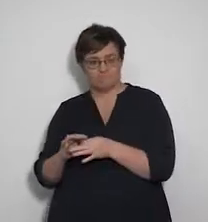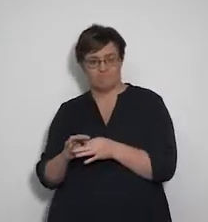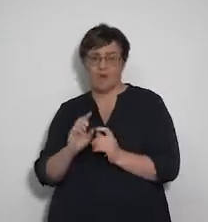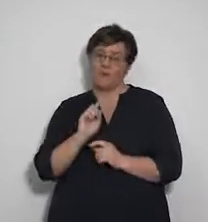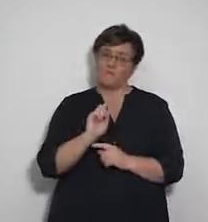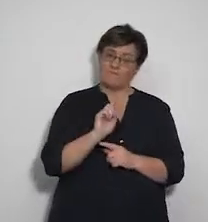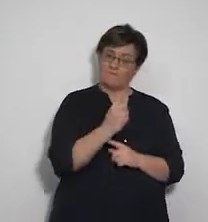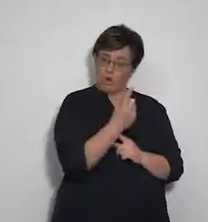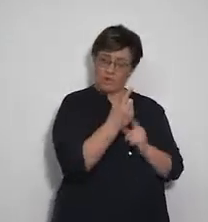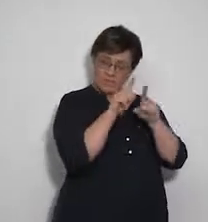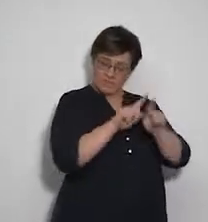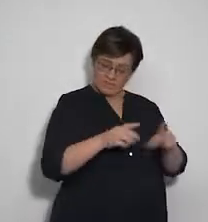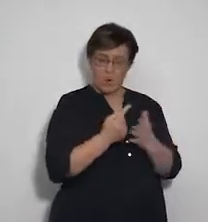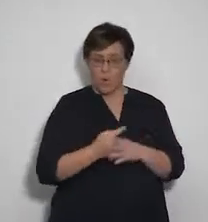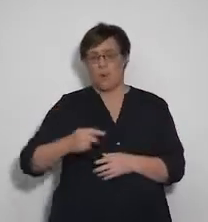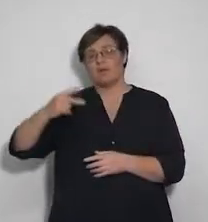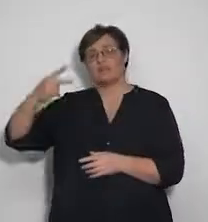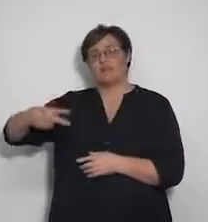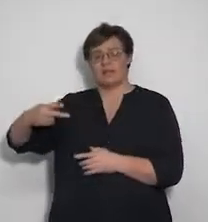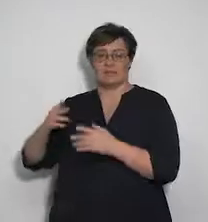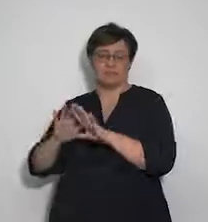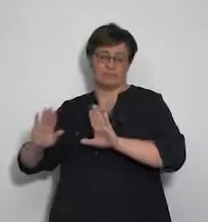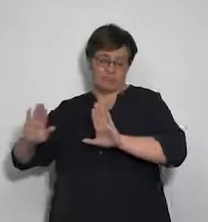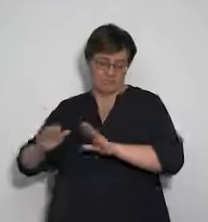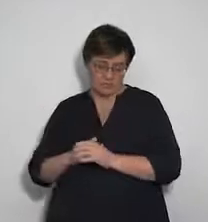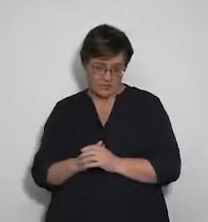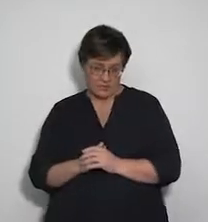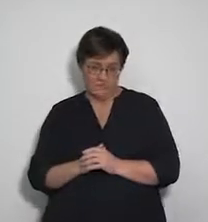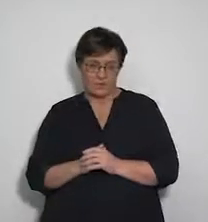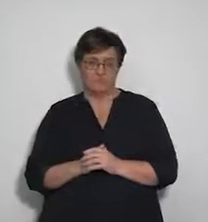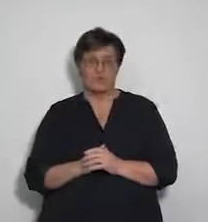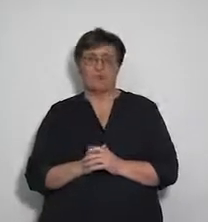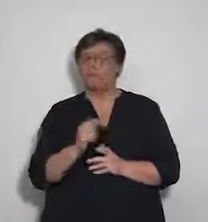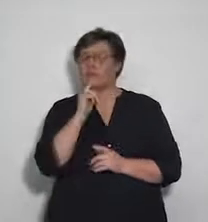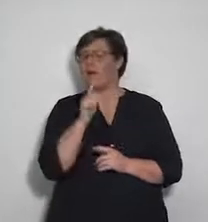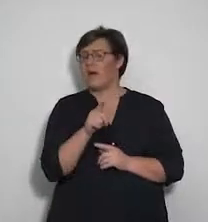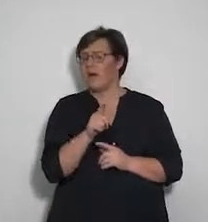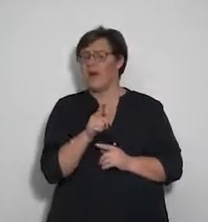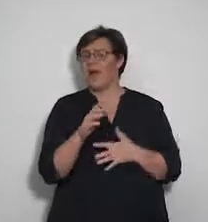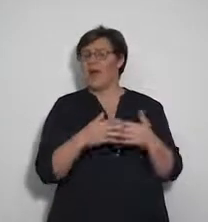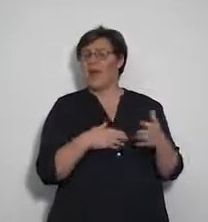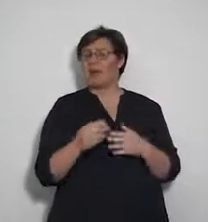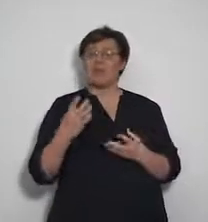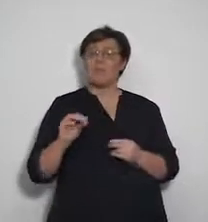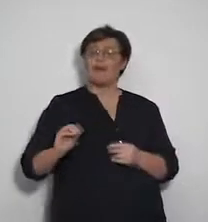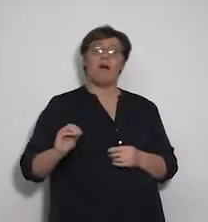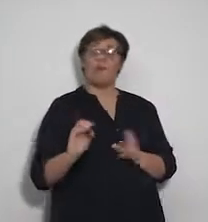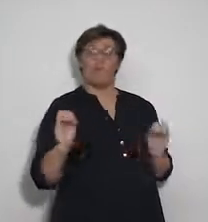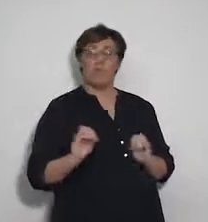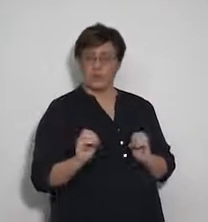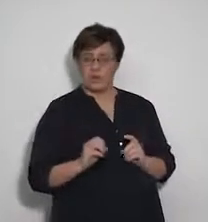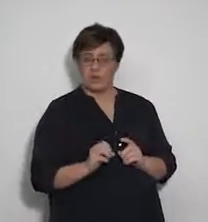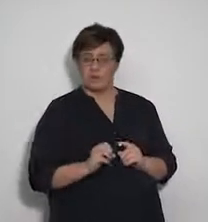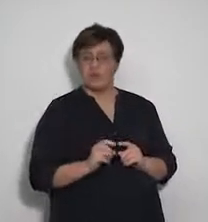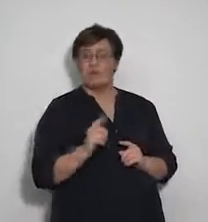to whether it's the first meiotic division and the second meiotic division. So if you write any phase without a number, and